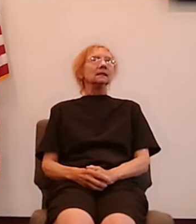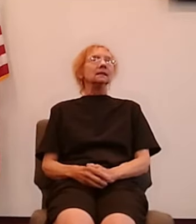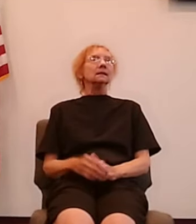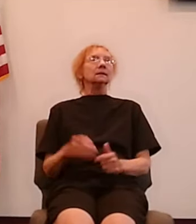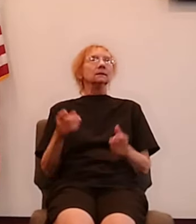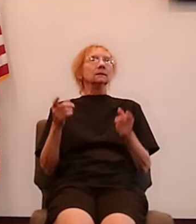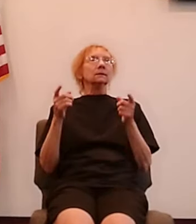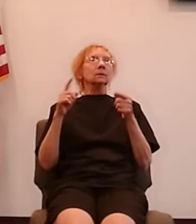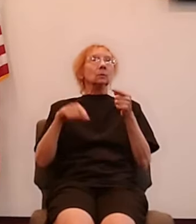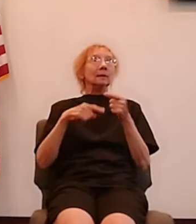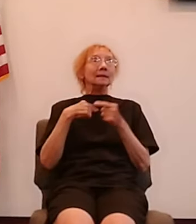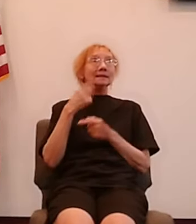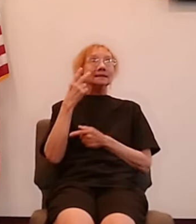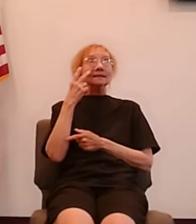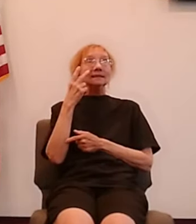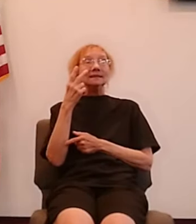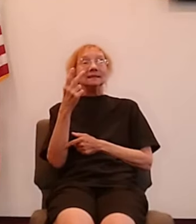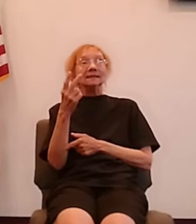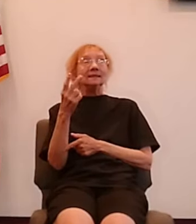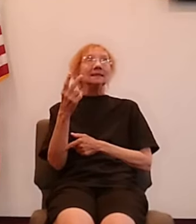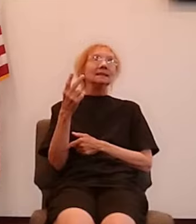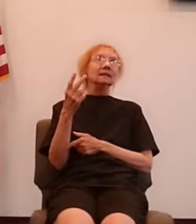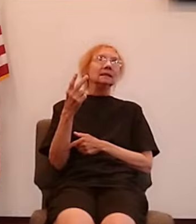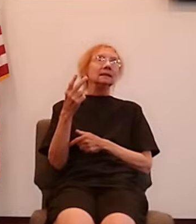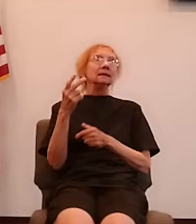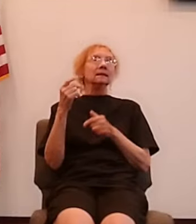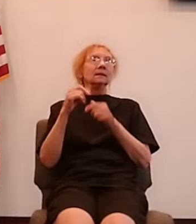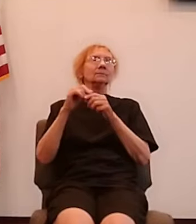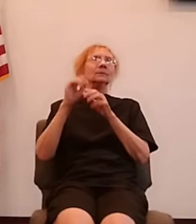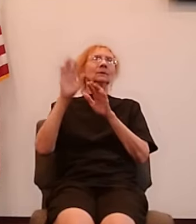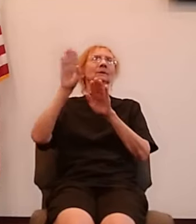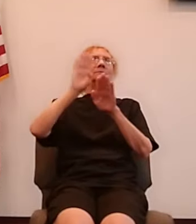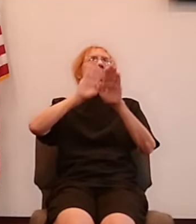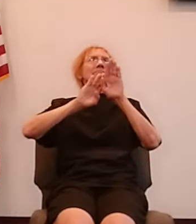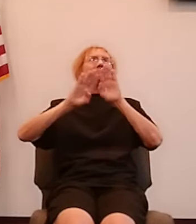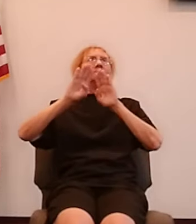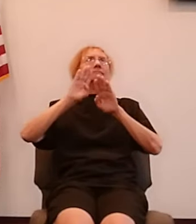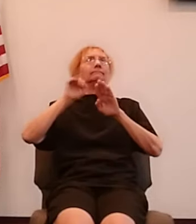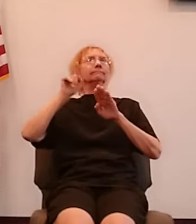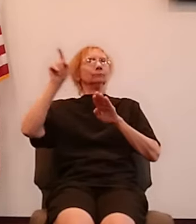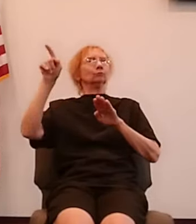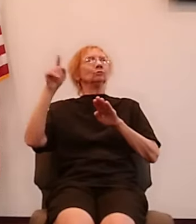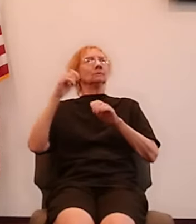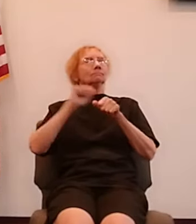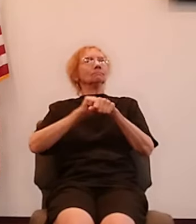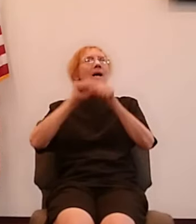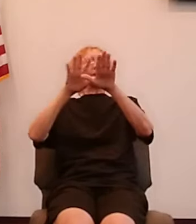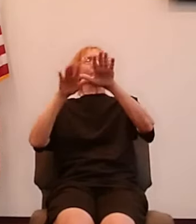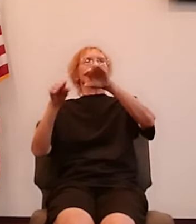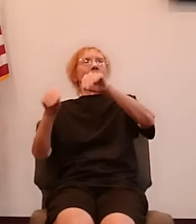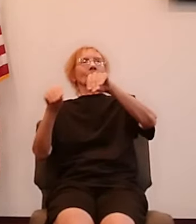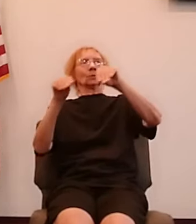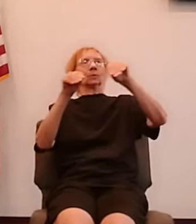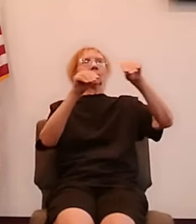When all I see is the mountain, you see a mountain